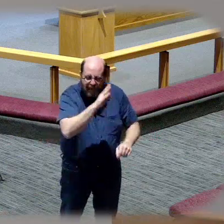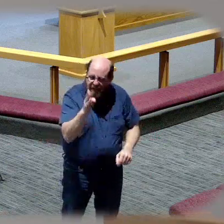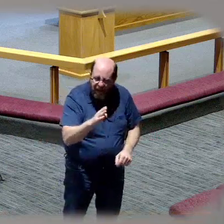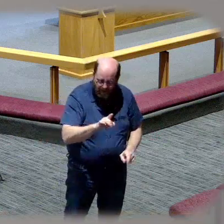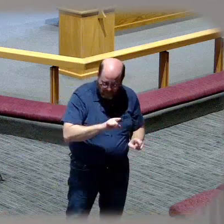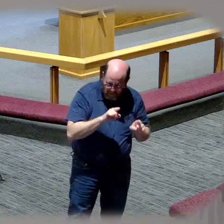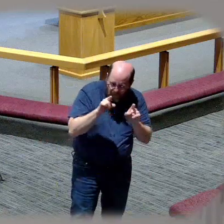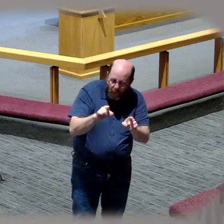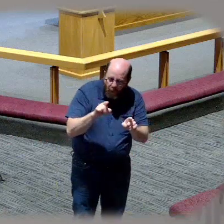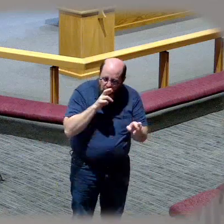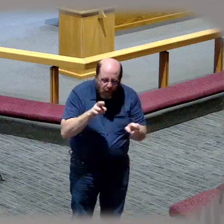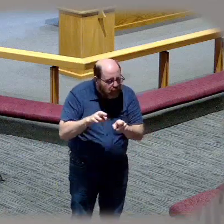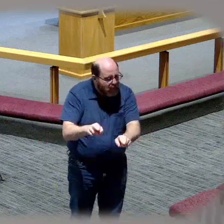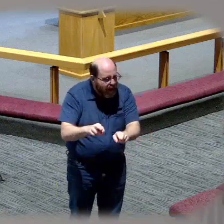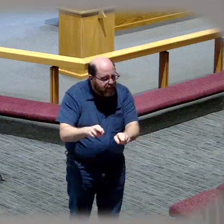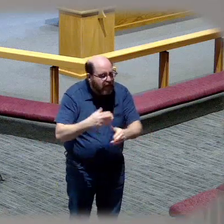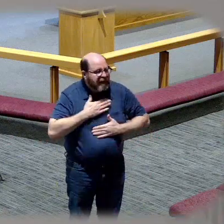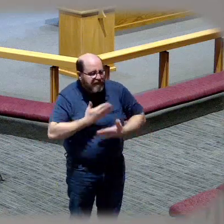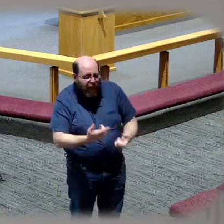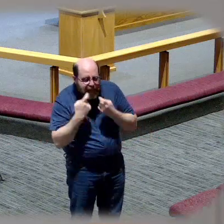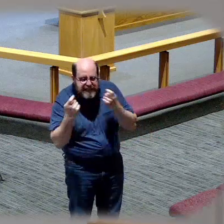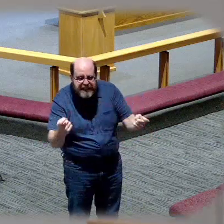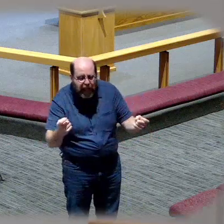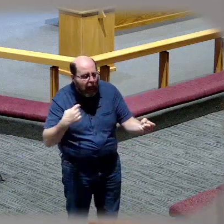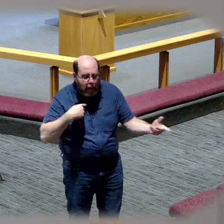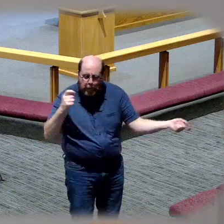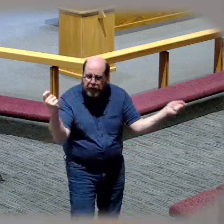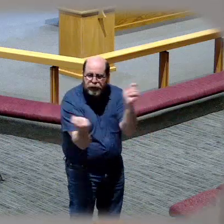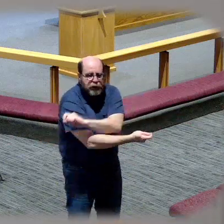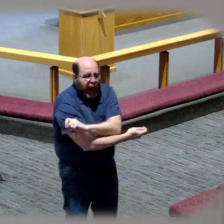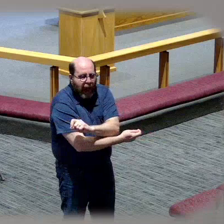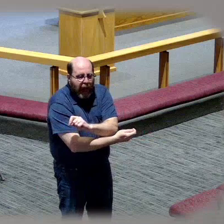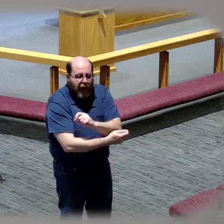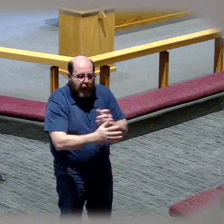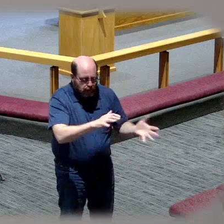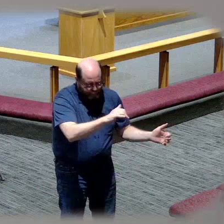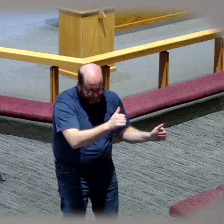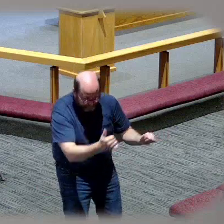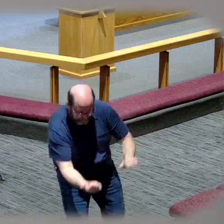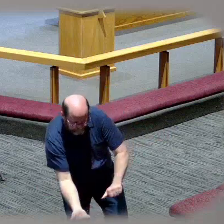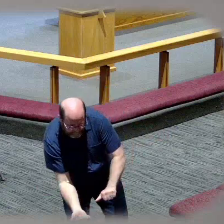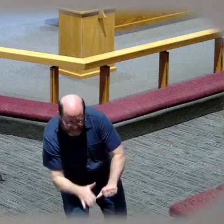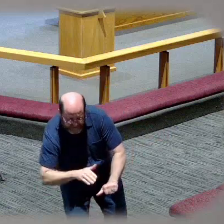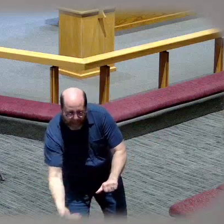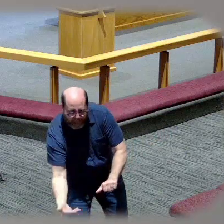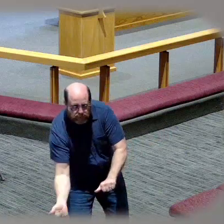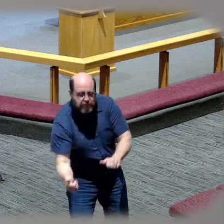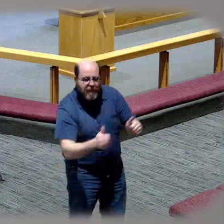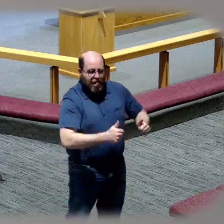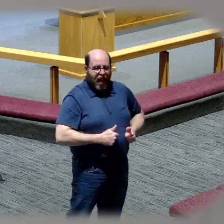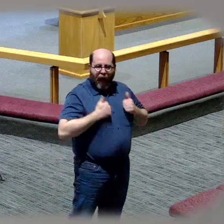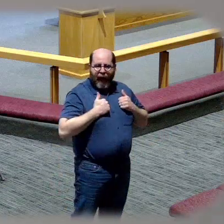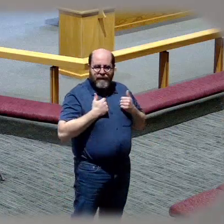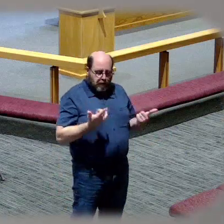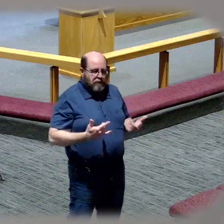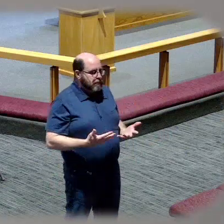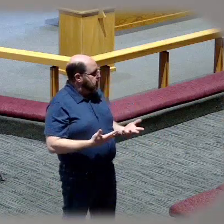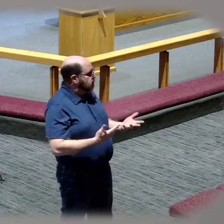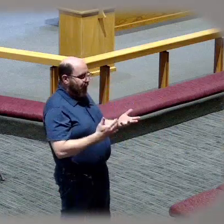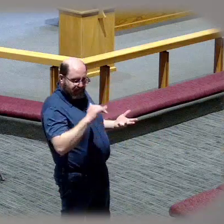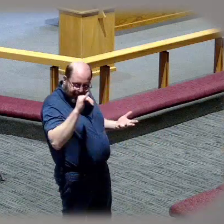river, confess your sins, turn from them, and have them washed away. All of this